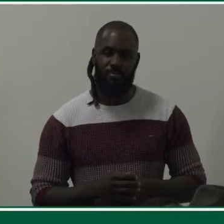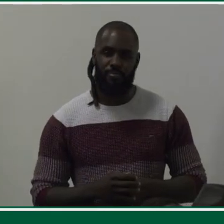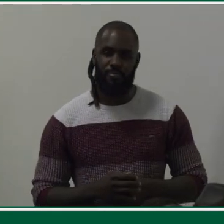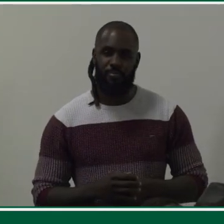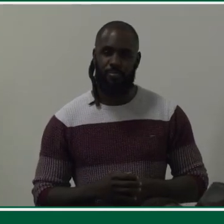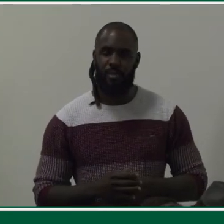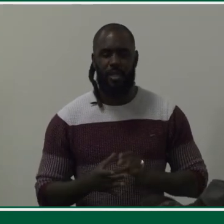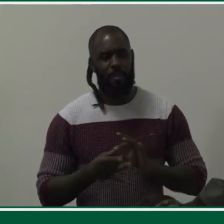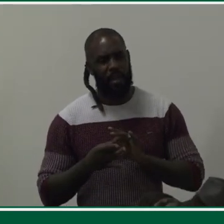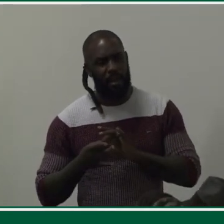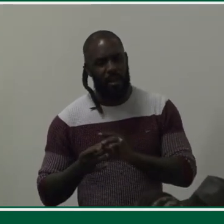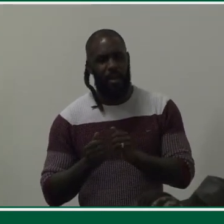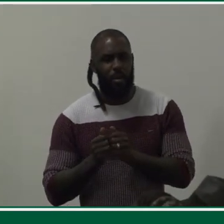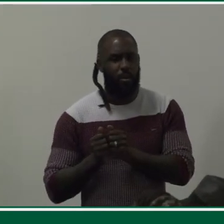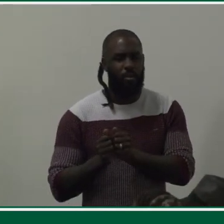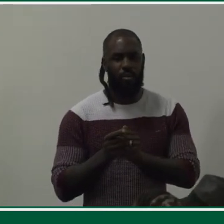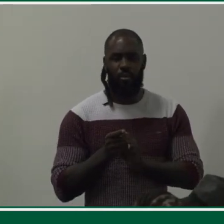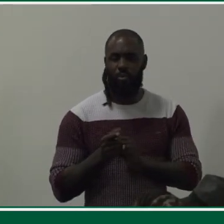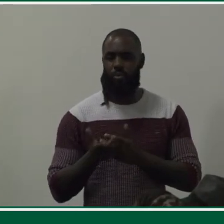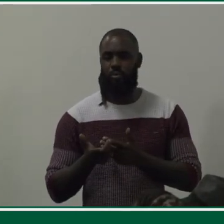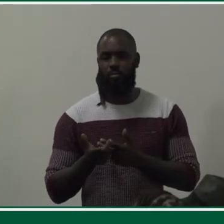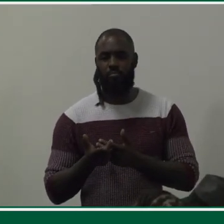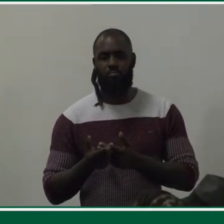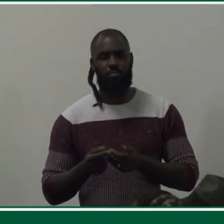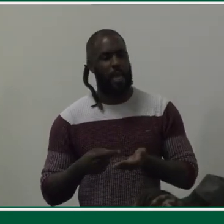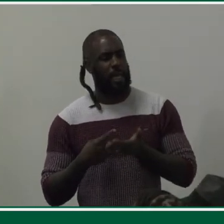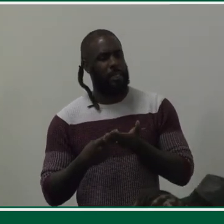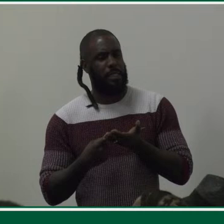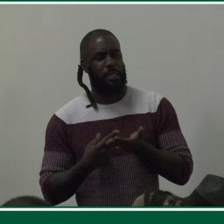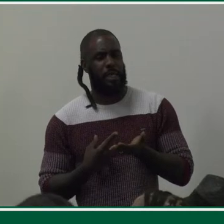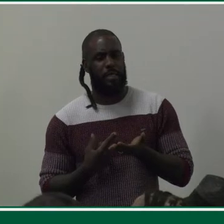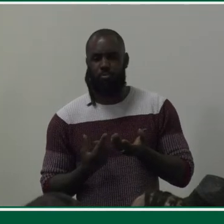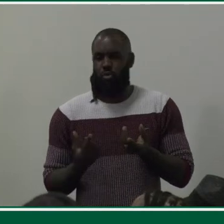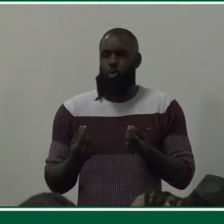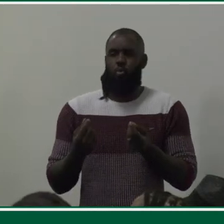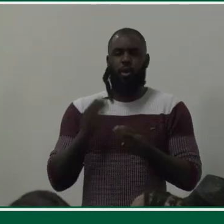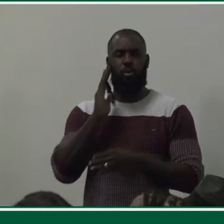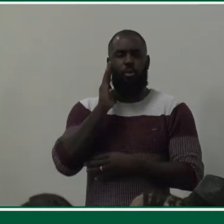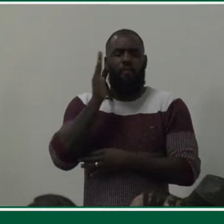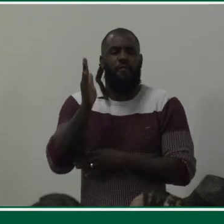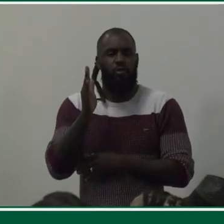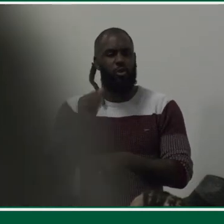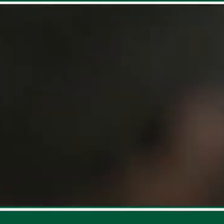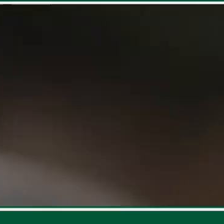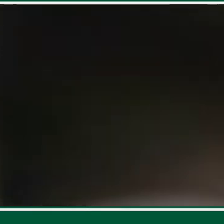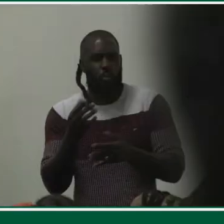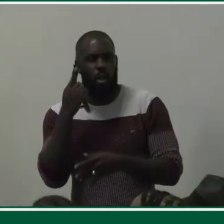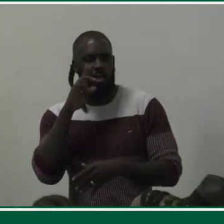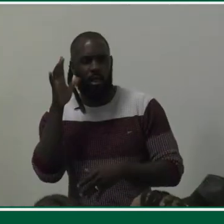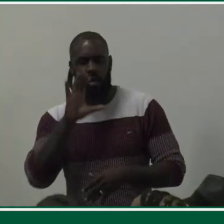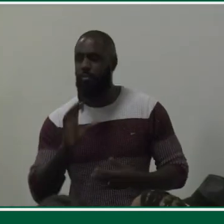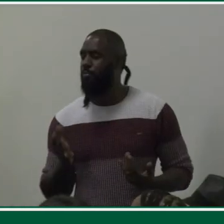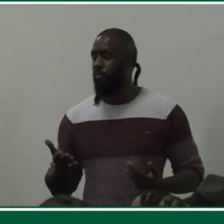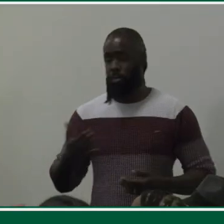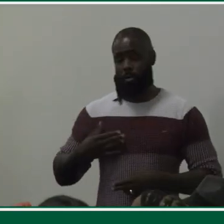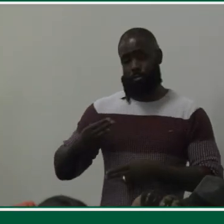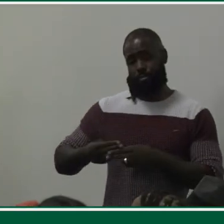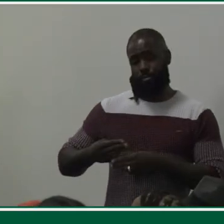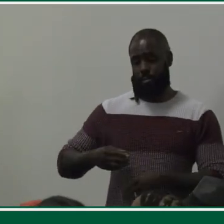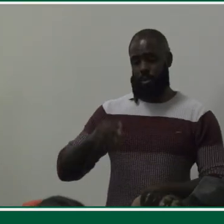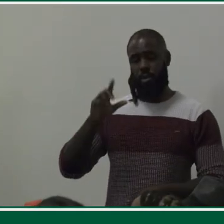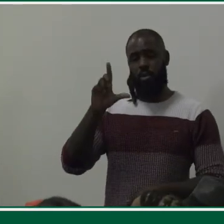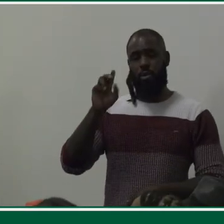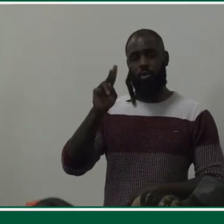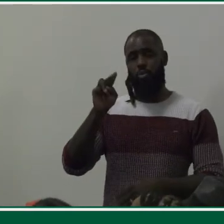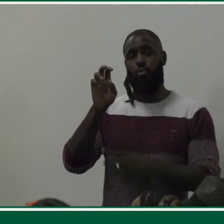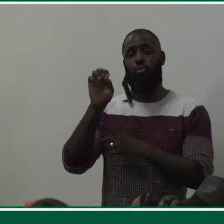be in fellowship with you, and to be able to talk about the work that we're going to be doing here. As was mentioned, my name is Luke, and